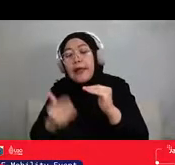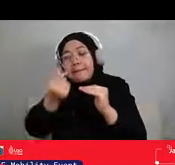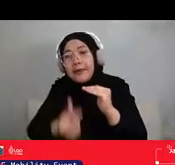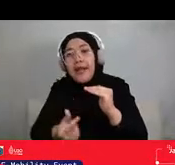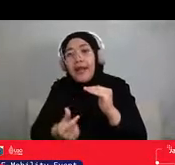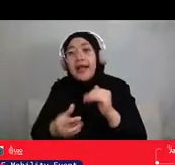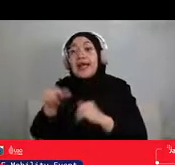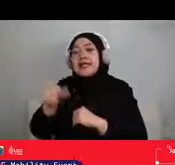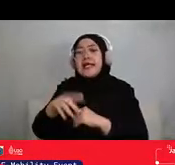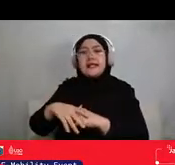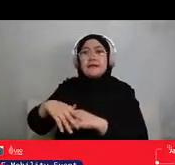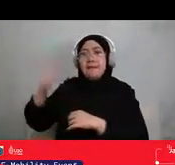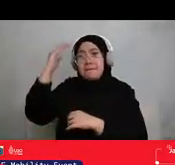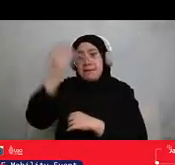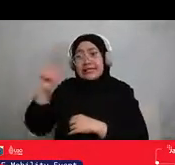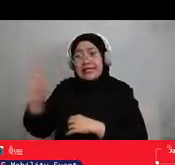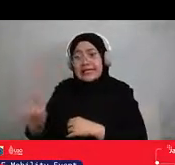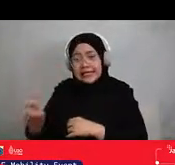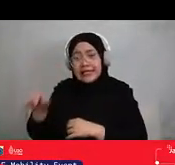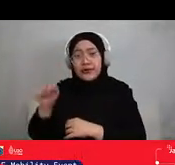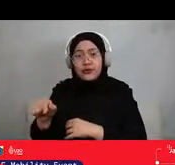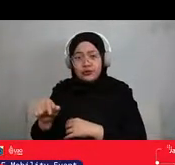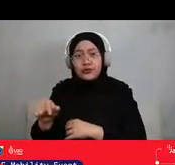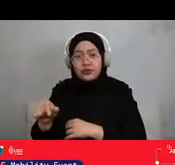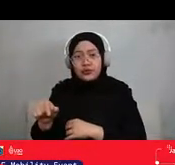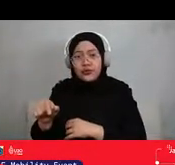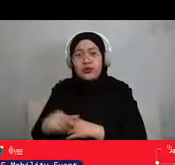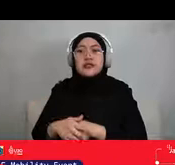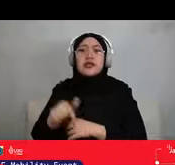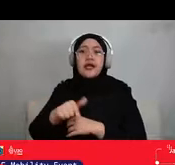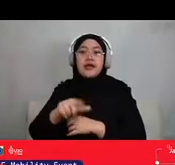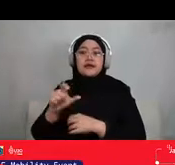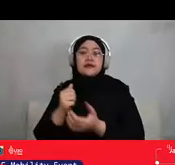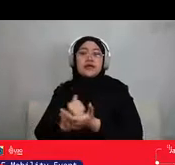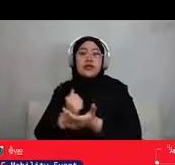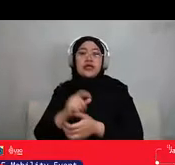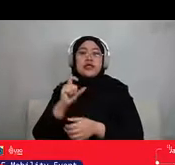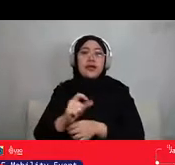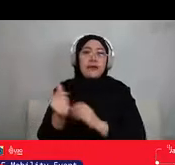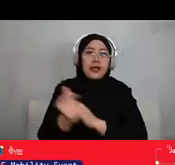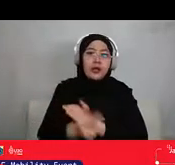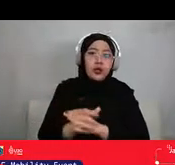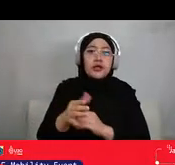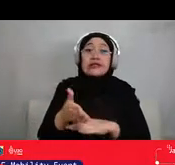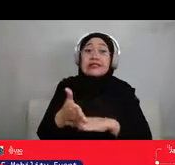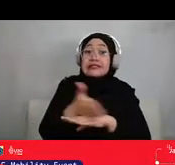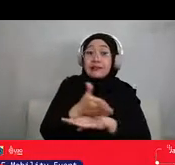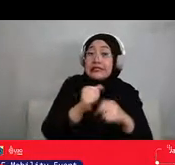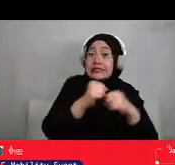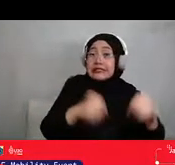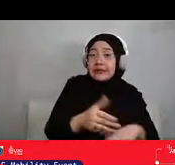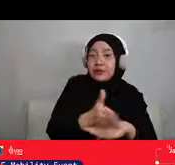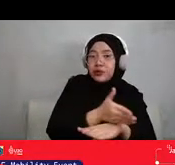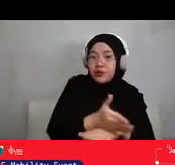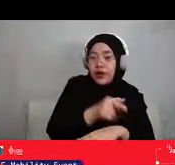bus. And therefore, the bus provider can follow the traditional methods of financing the electric bus as they would do